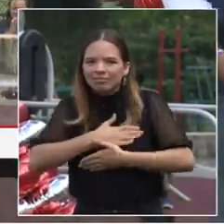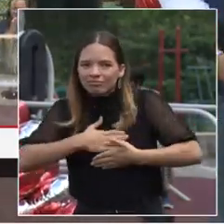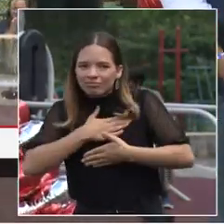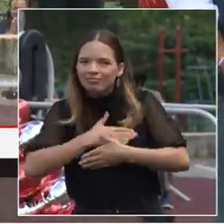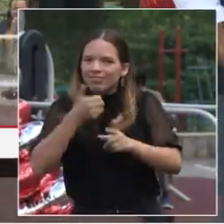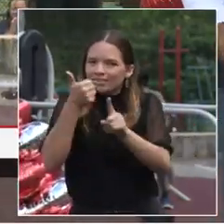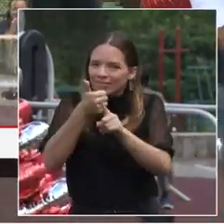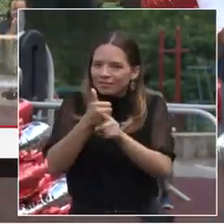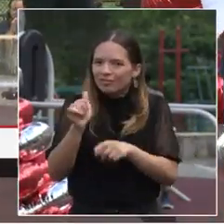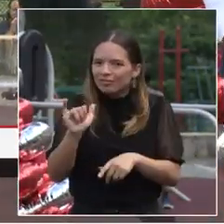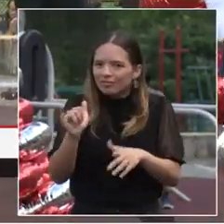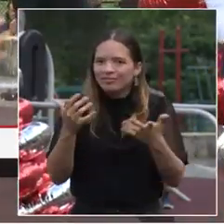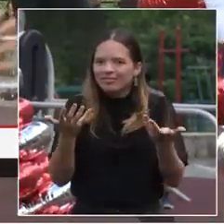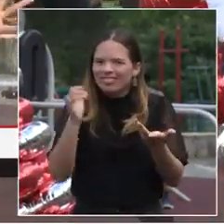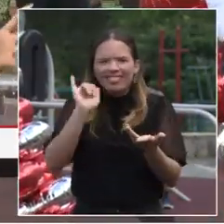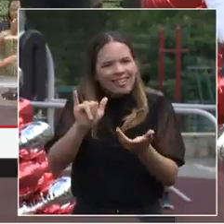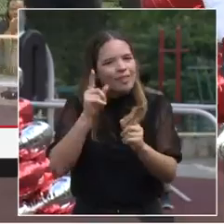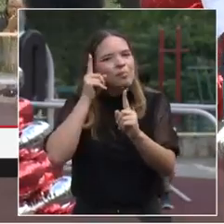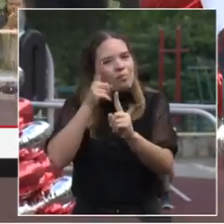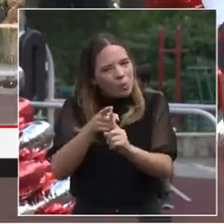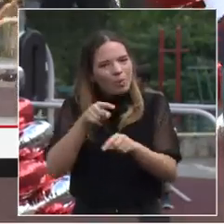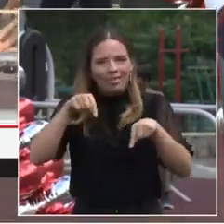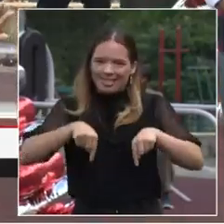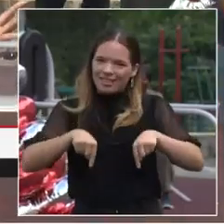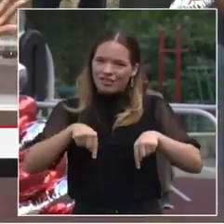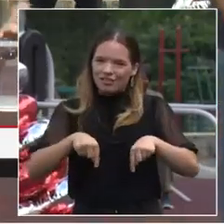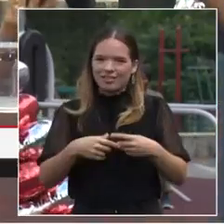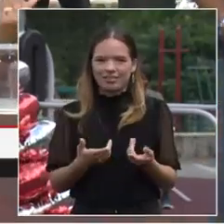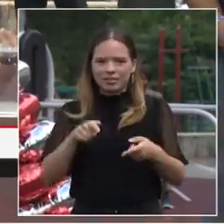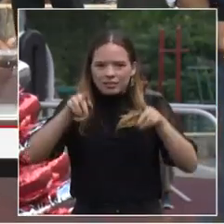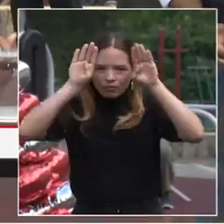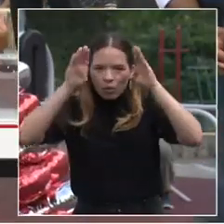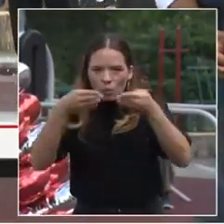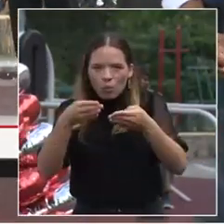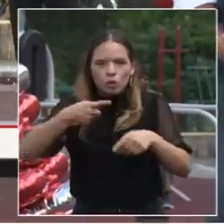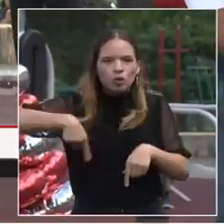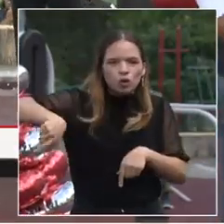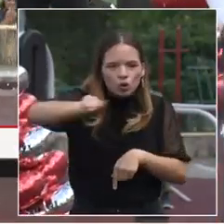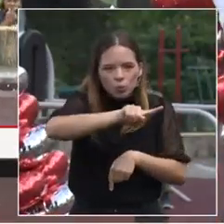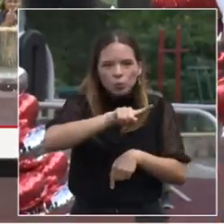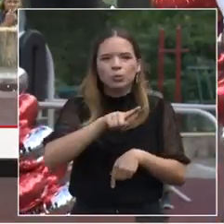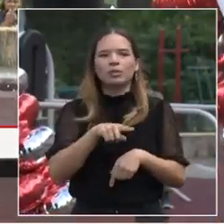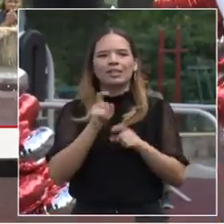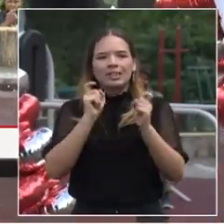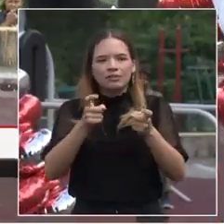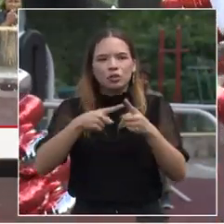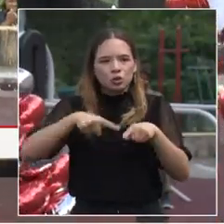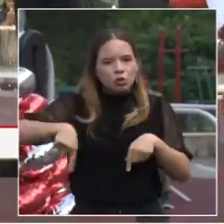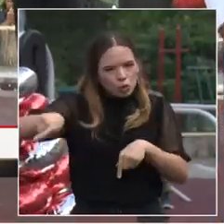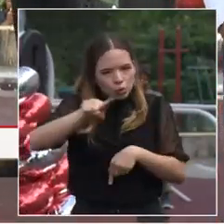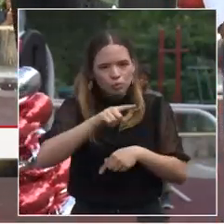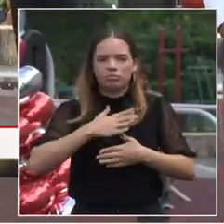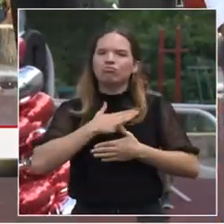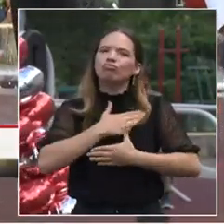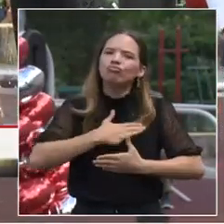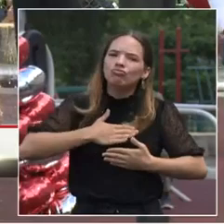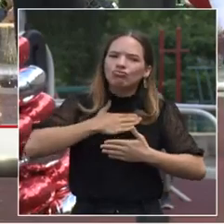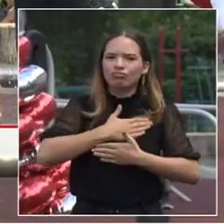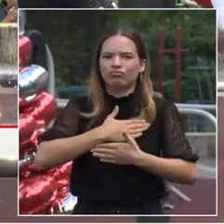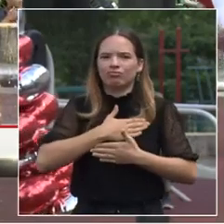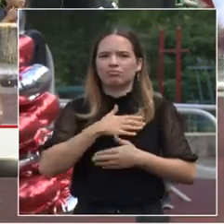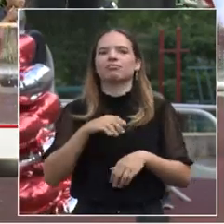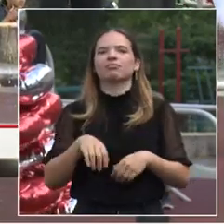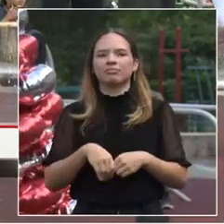is about. So centering it around all of you, this is a gift for you to enjoy and to be able to have in